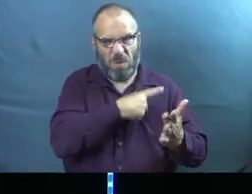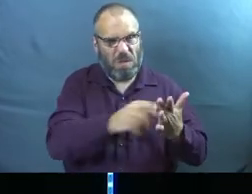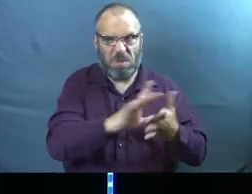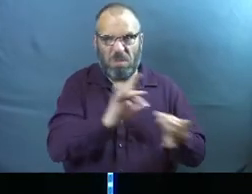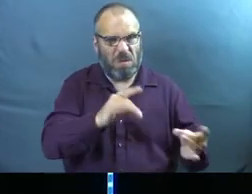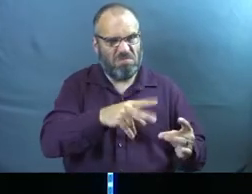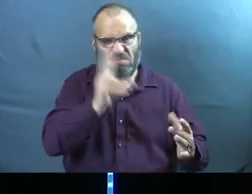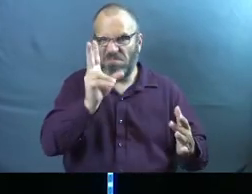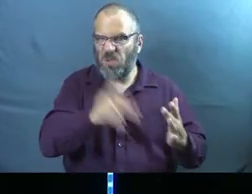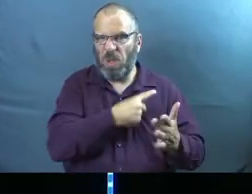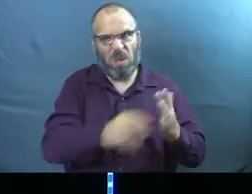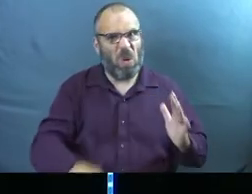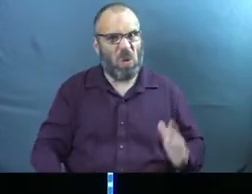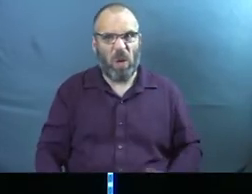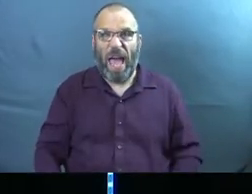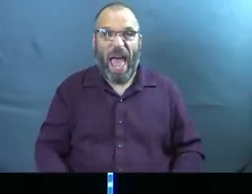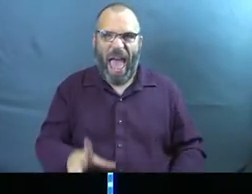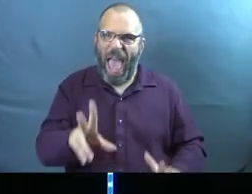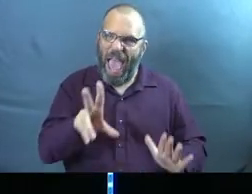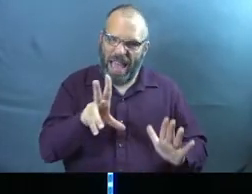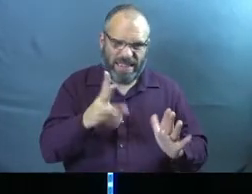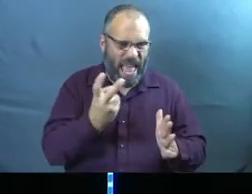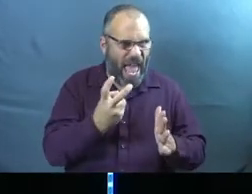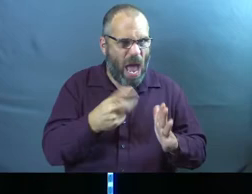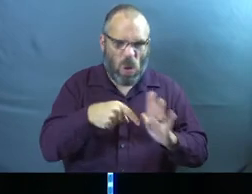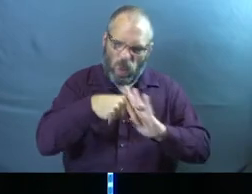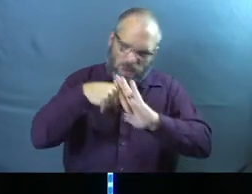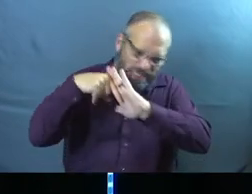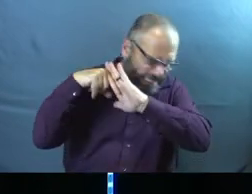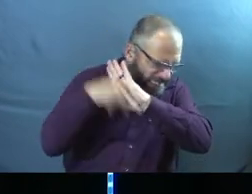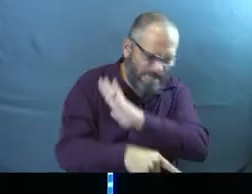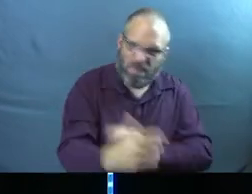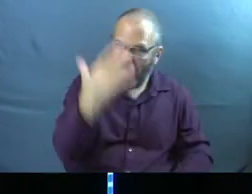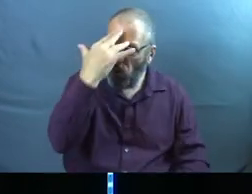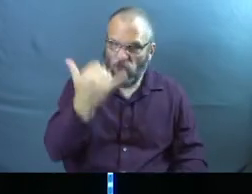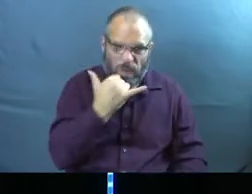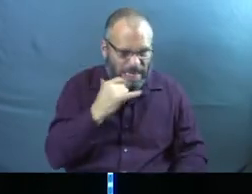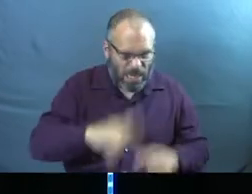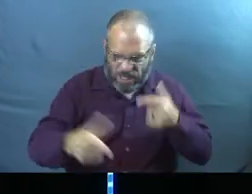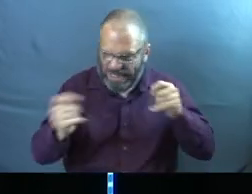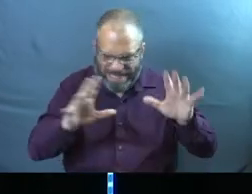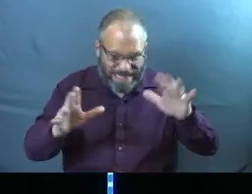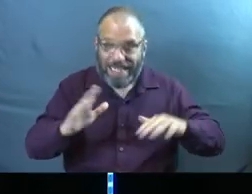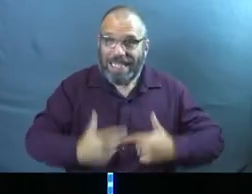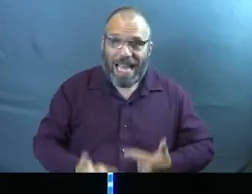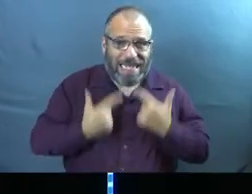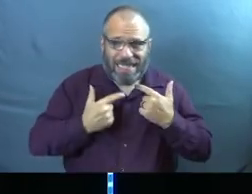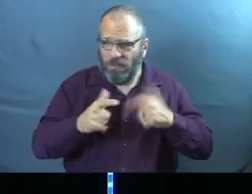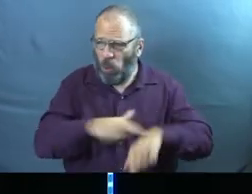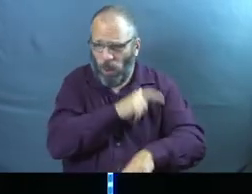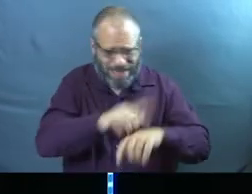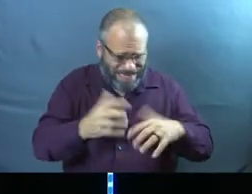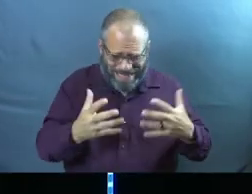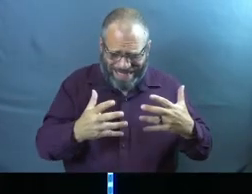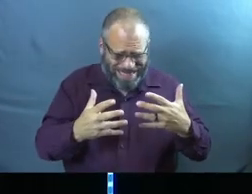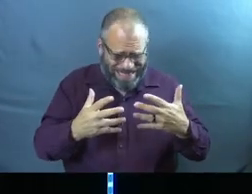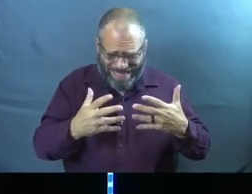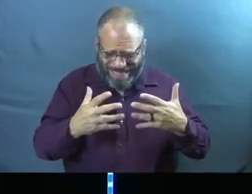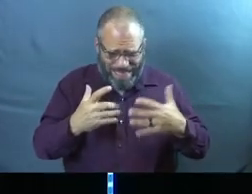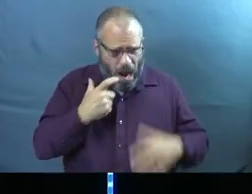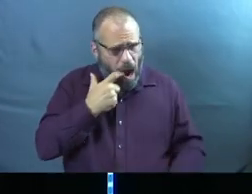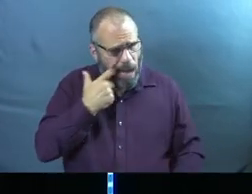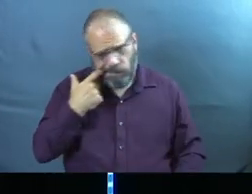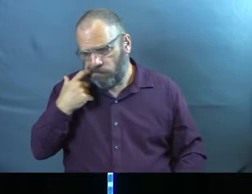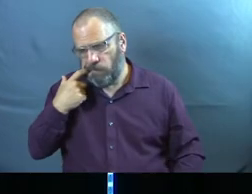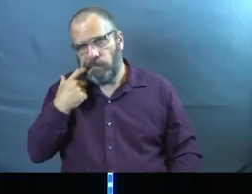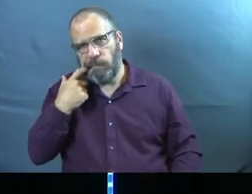spirit. And they were deep things inside of me, and I knew that they were wrong, and I couldn't get a handle on them because I'd lived in them too long, right? They were